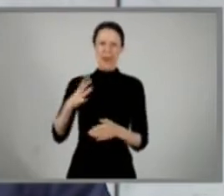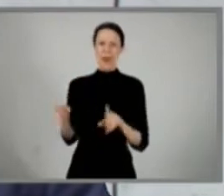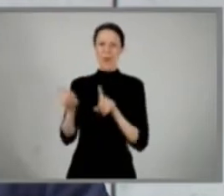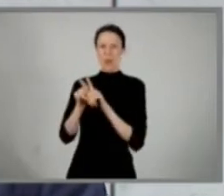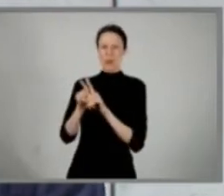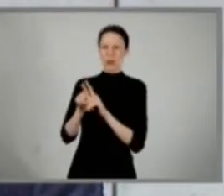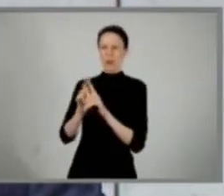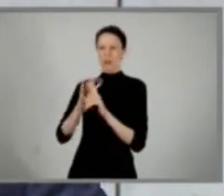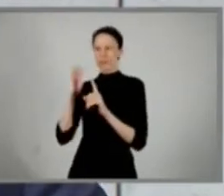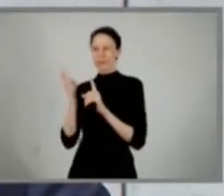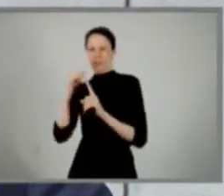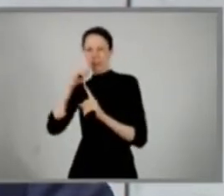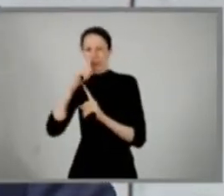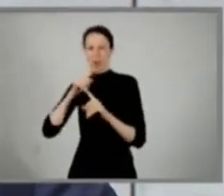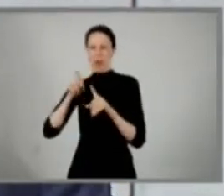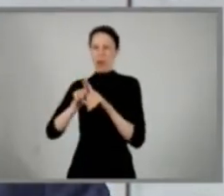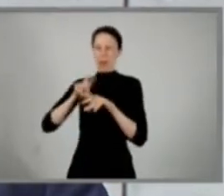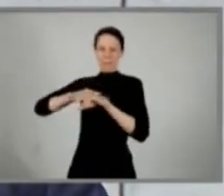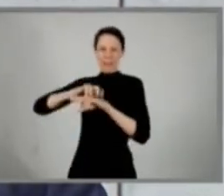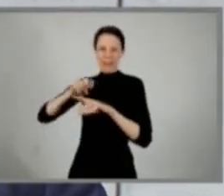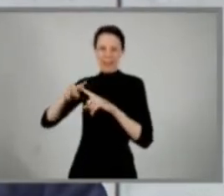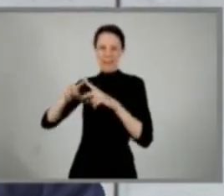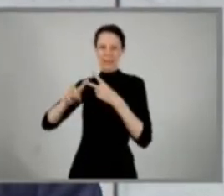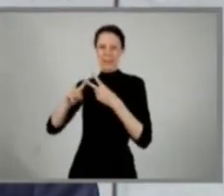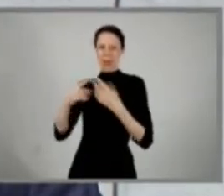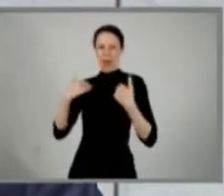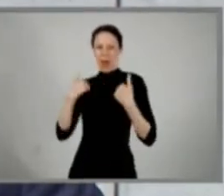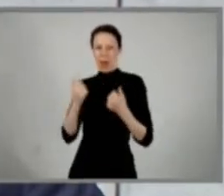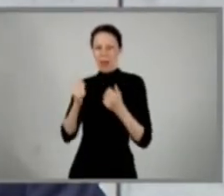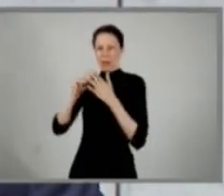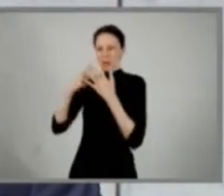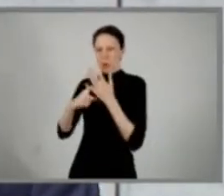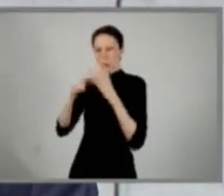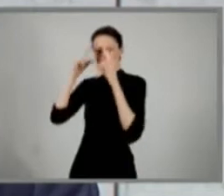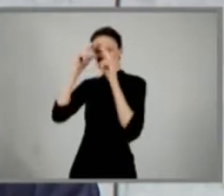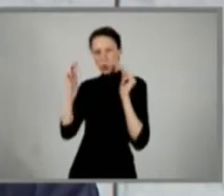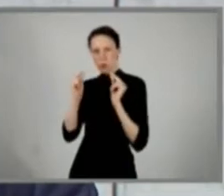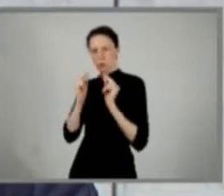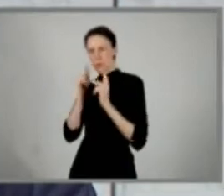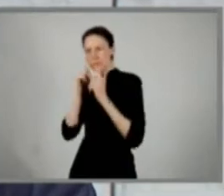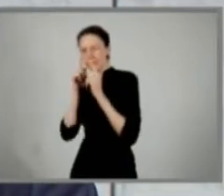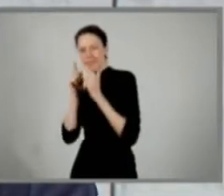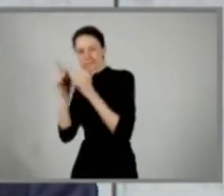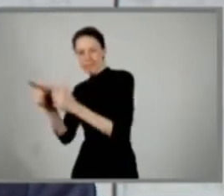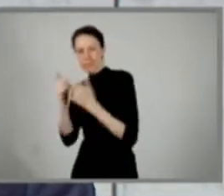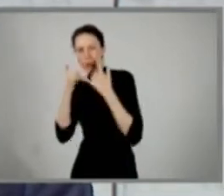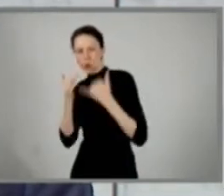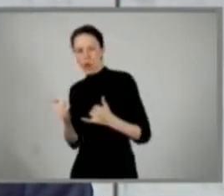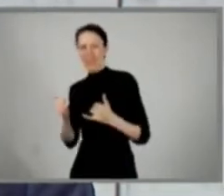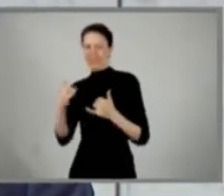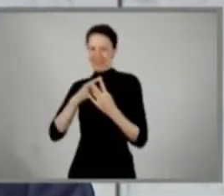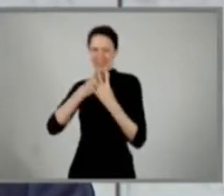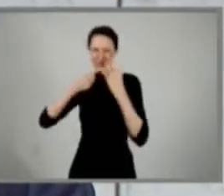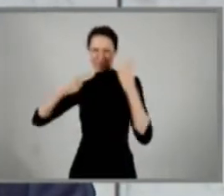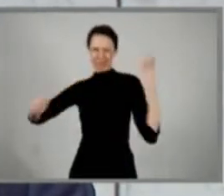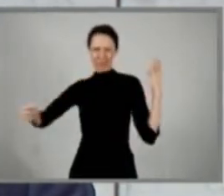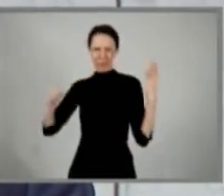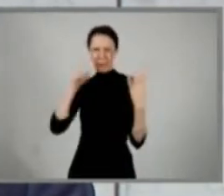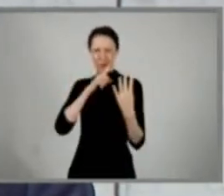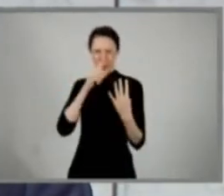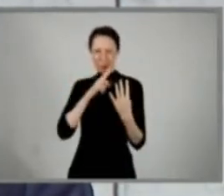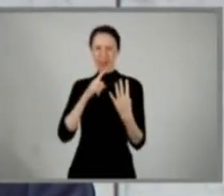run quarantine and the health support that is needed in addition to that. So it is a function of all of these, and the quarantine system has been